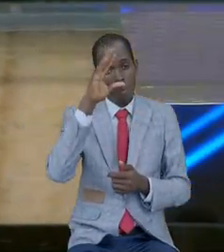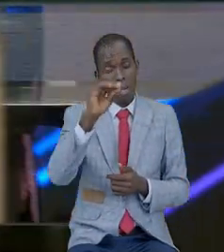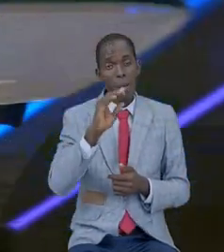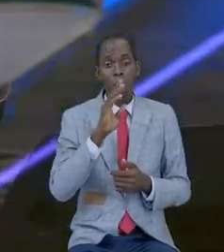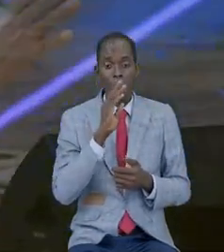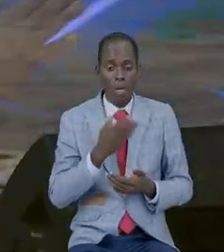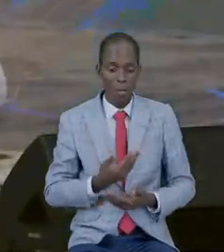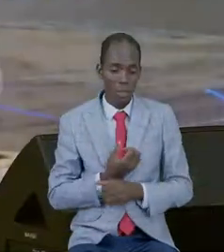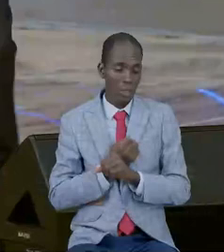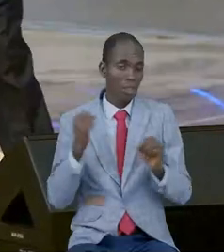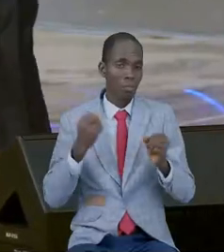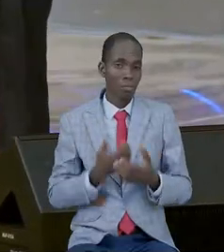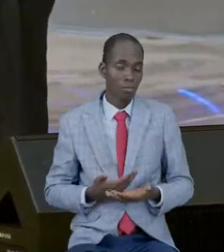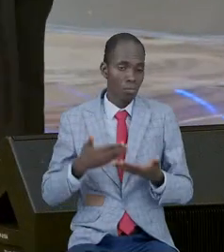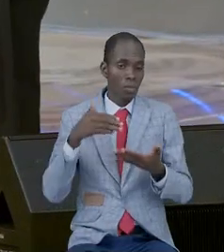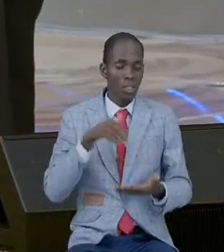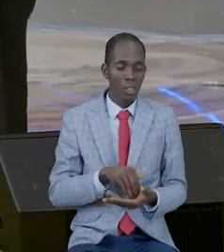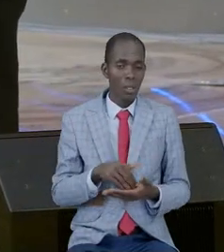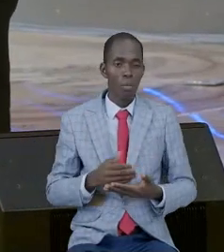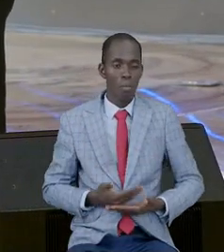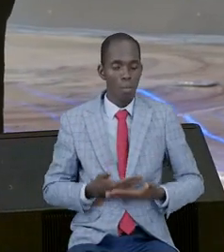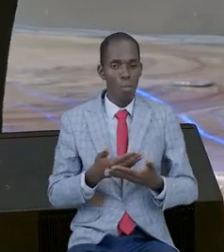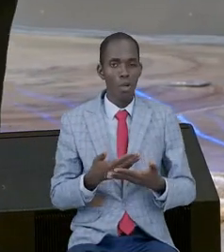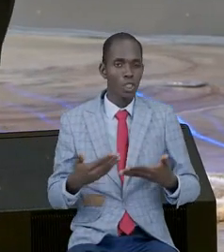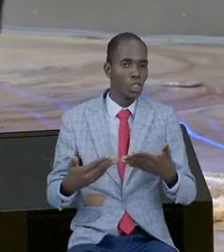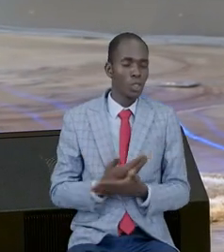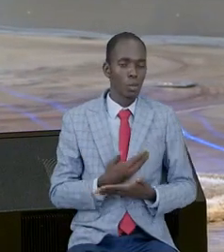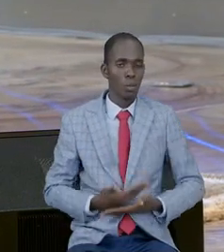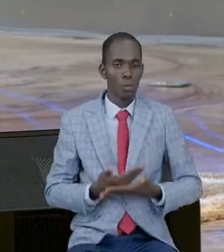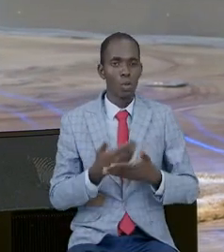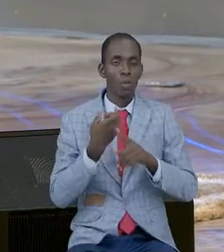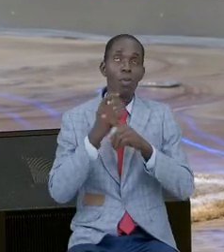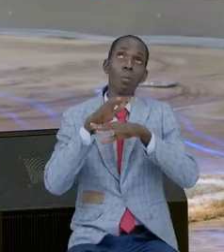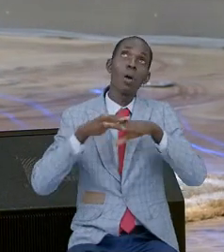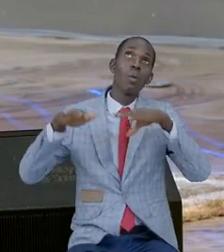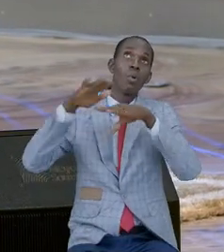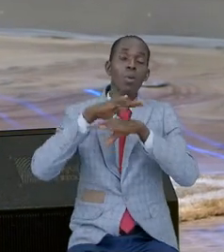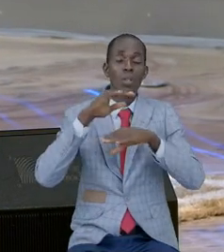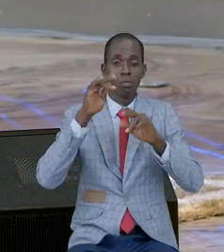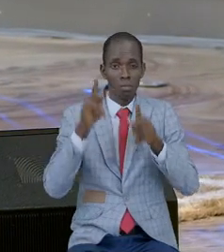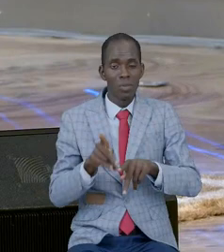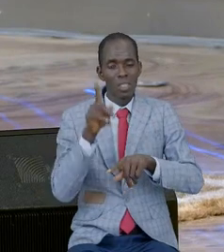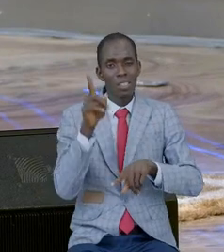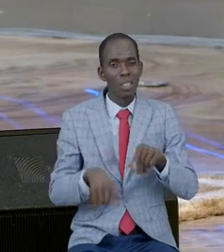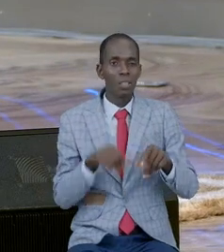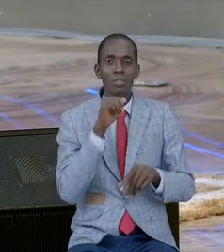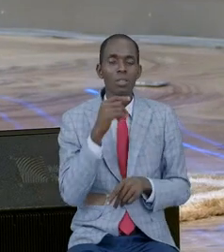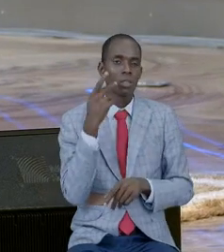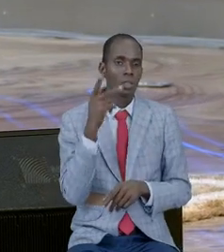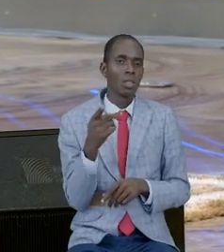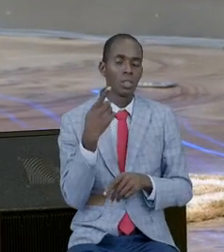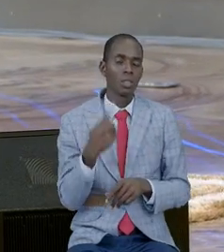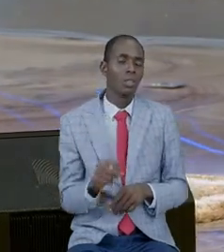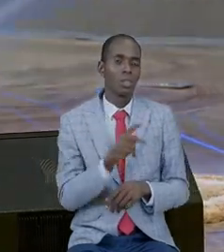again born aneel born from above he cannot see the kingdom of god